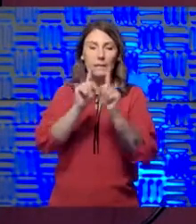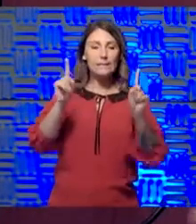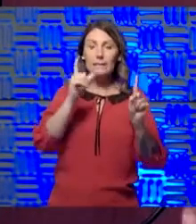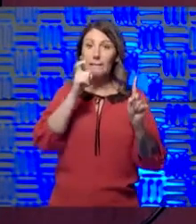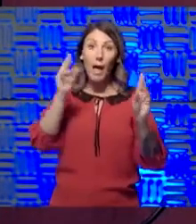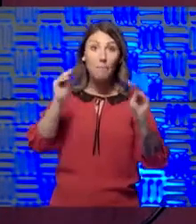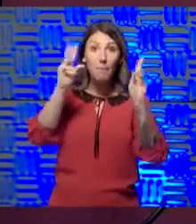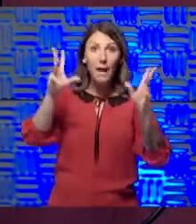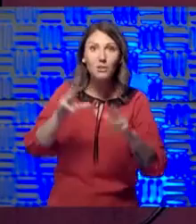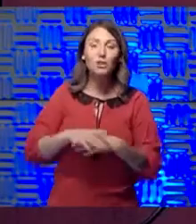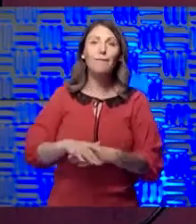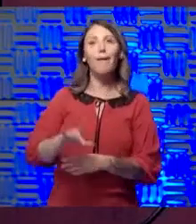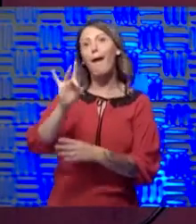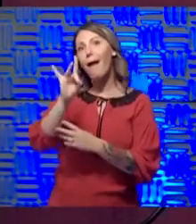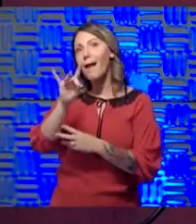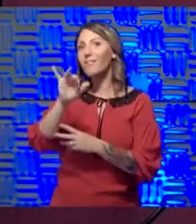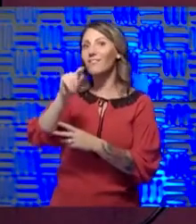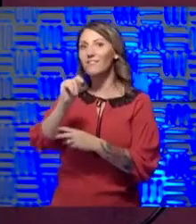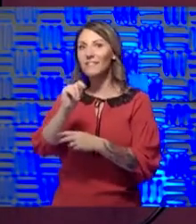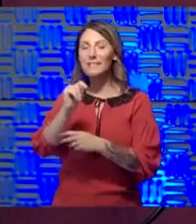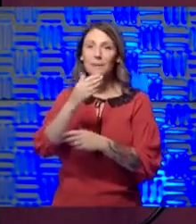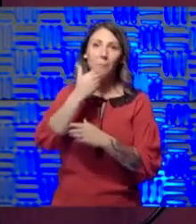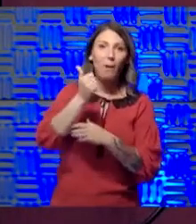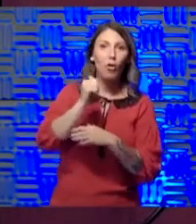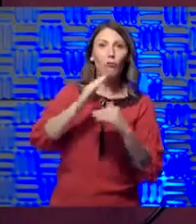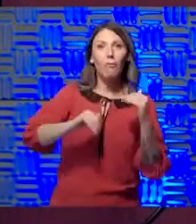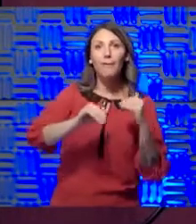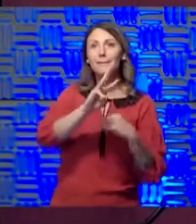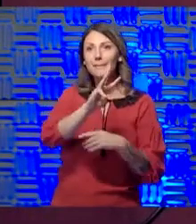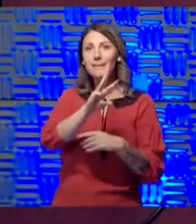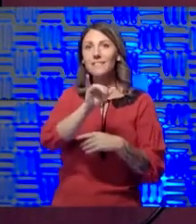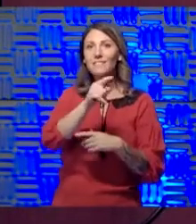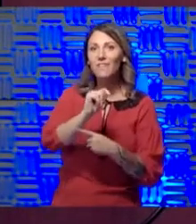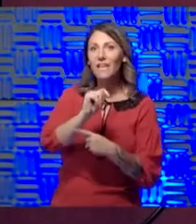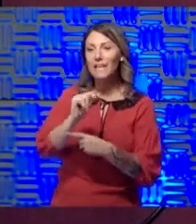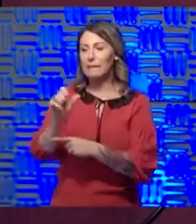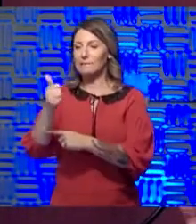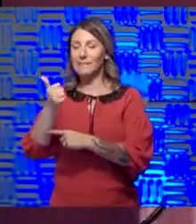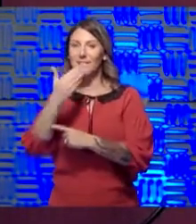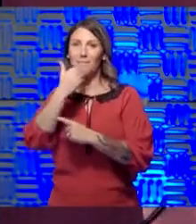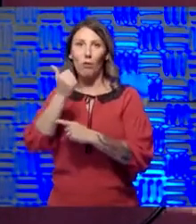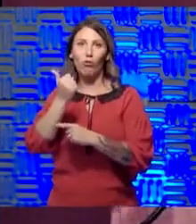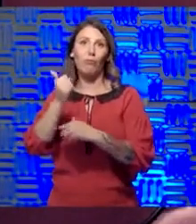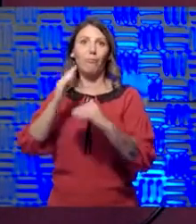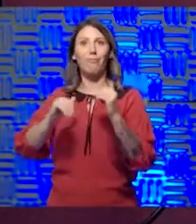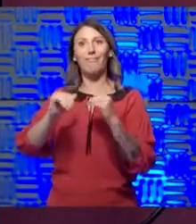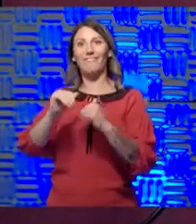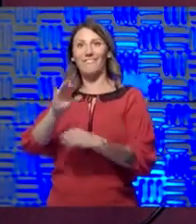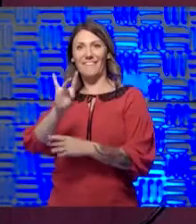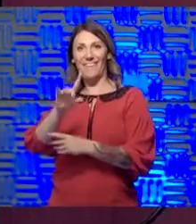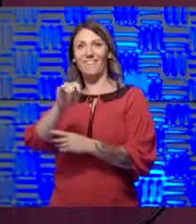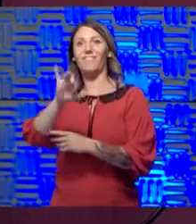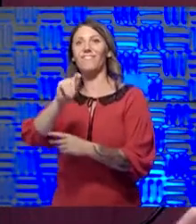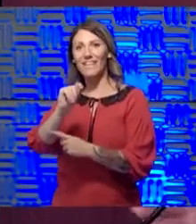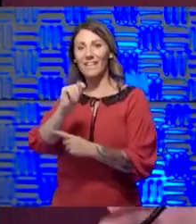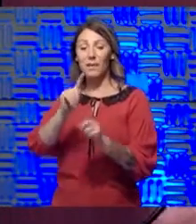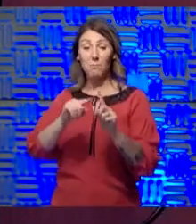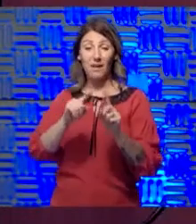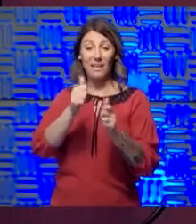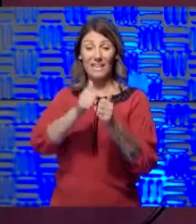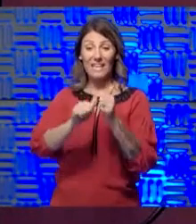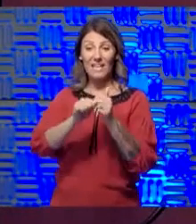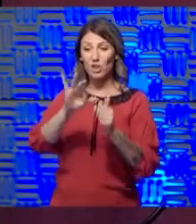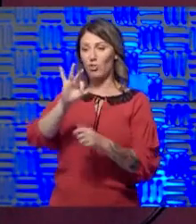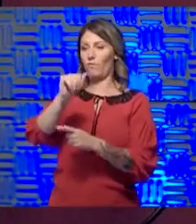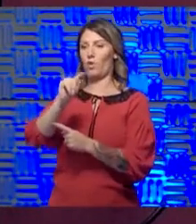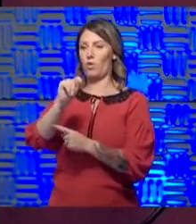than 6 feet and 10 feet is better than 8. And that's probably true to some extent, but I think, right, every foot away, if you will,